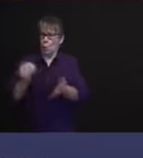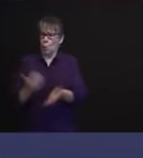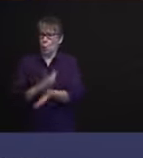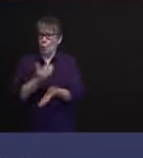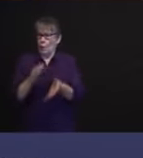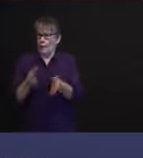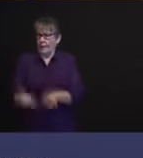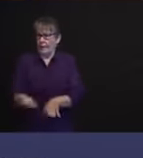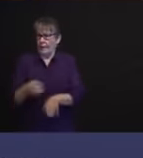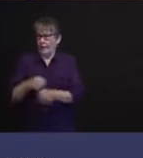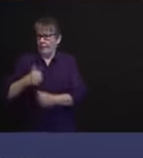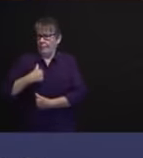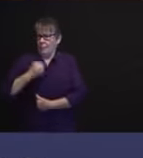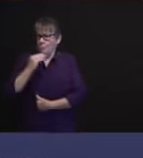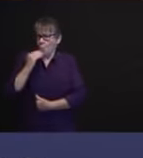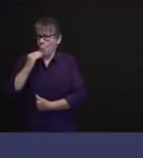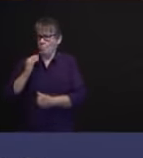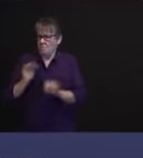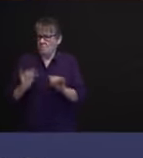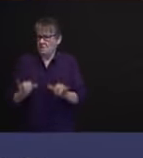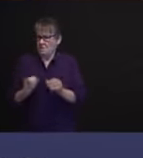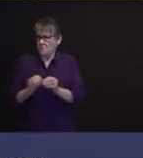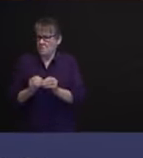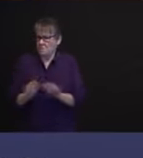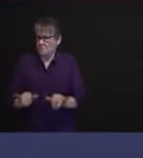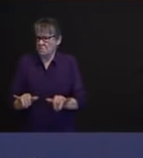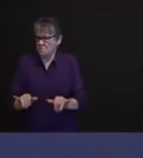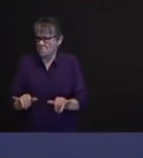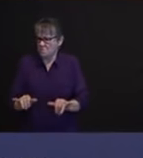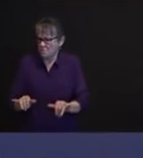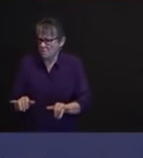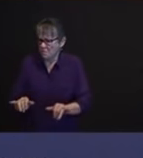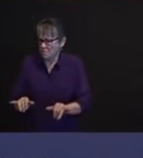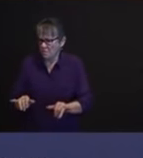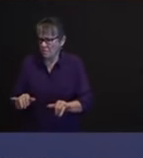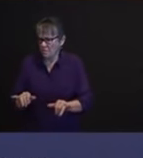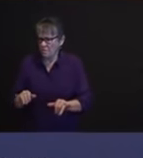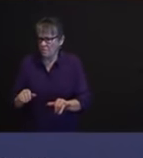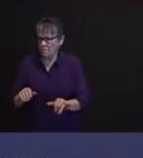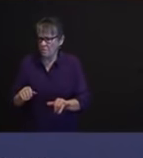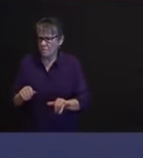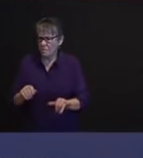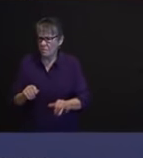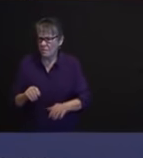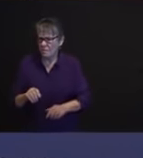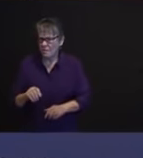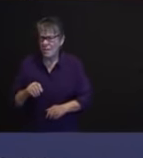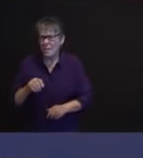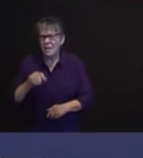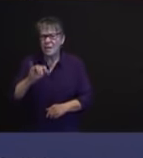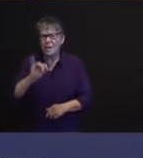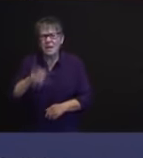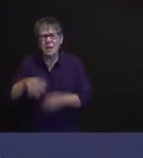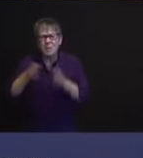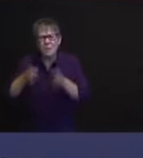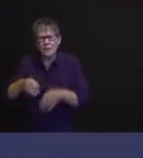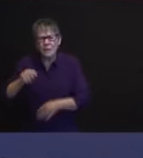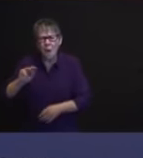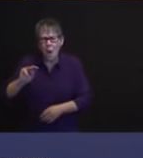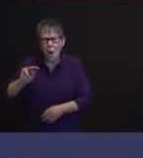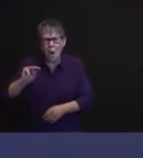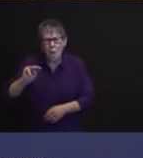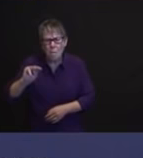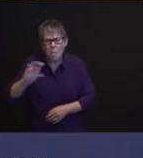read the same story. I've got no insight into the facts, but I read the same story you did. It's appalling if it's true. And this is